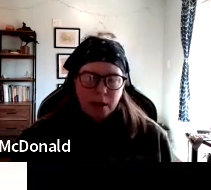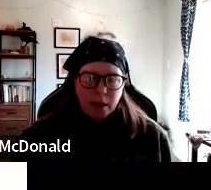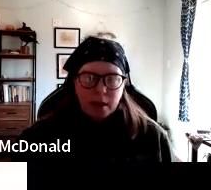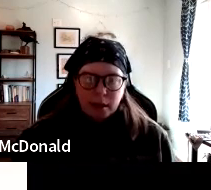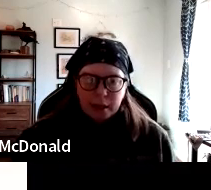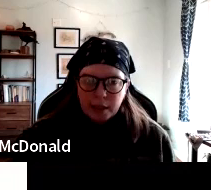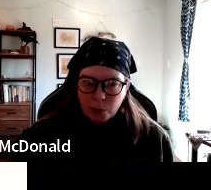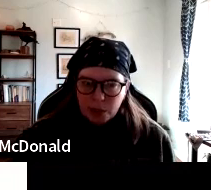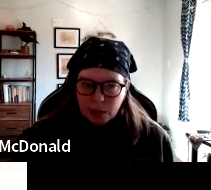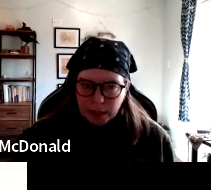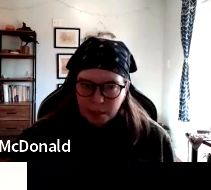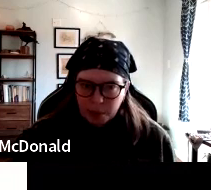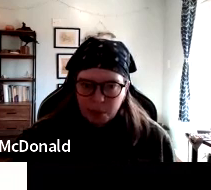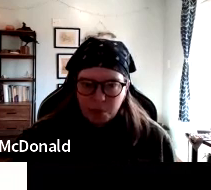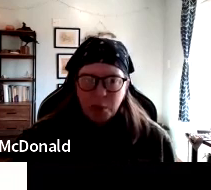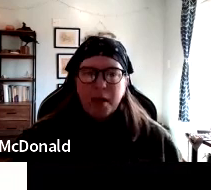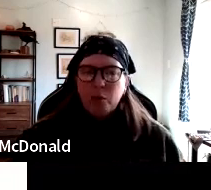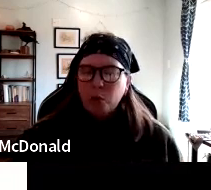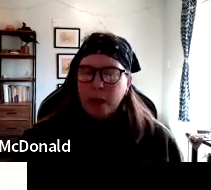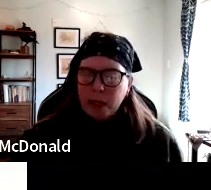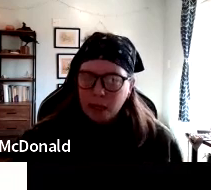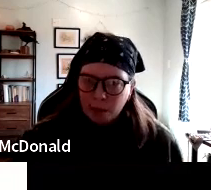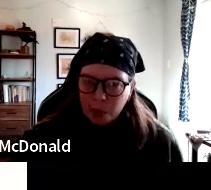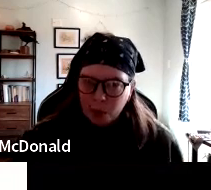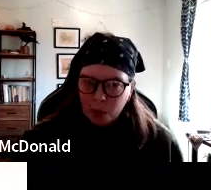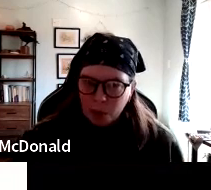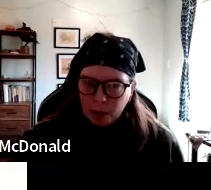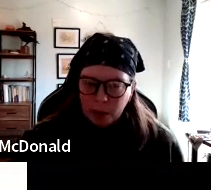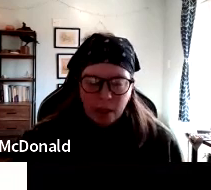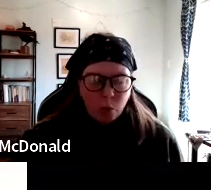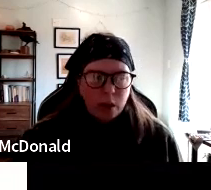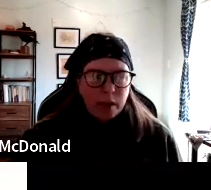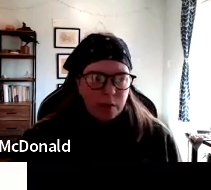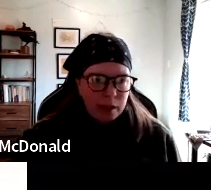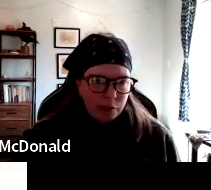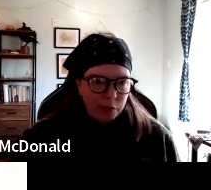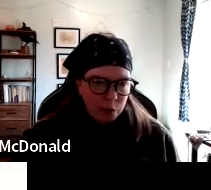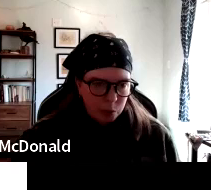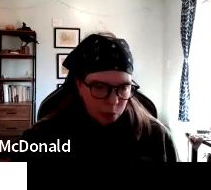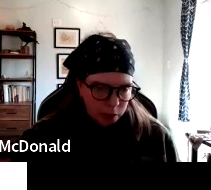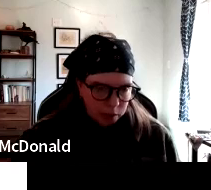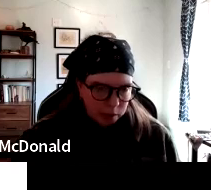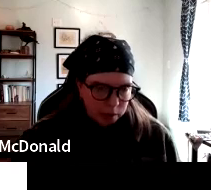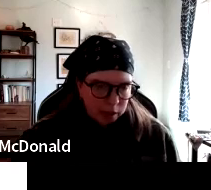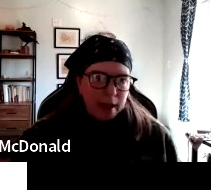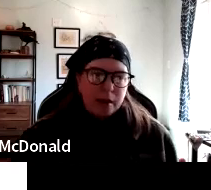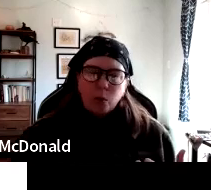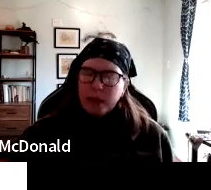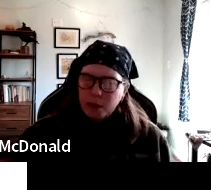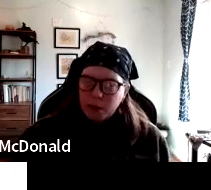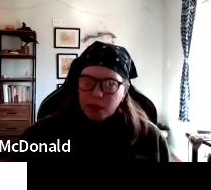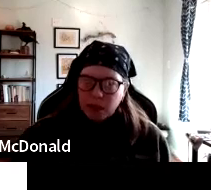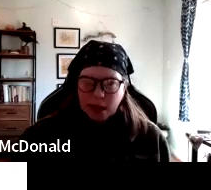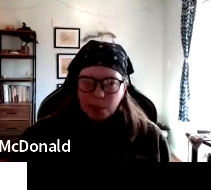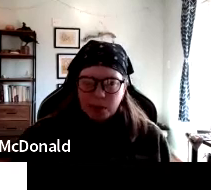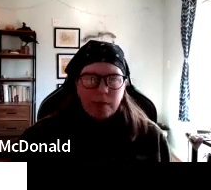water. Now the yeast was asleep, but we're waking it up with the warm water. We're giving it food. What do